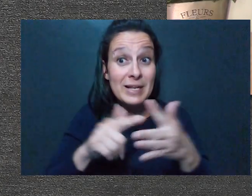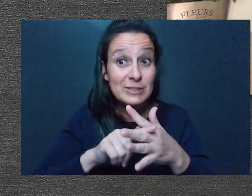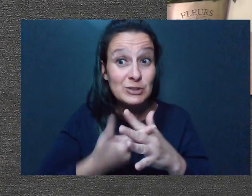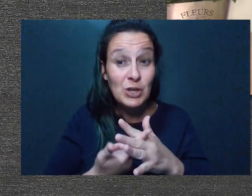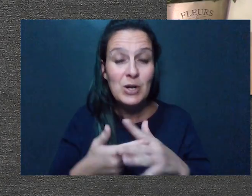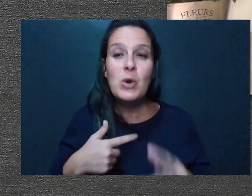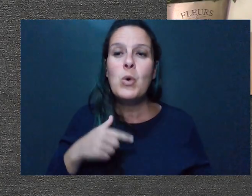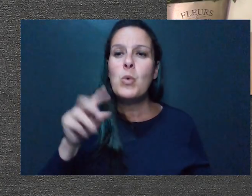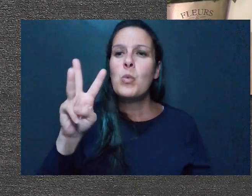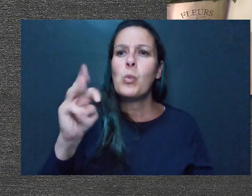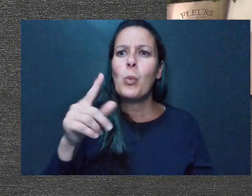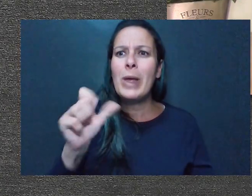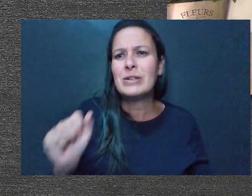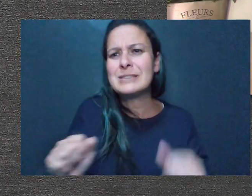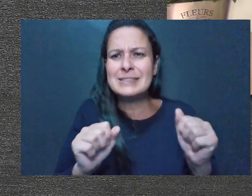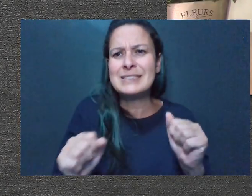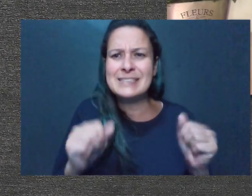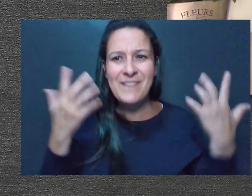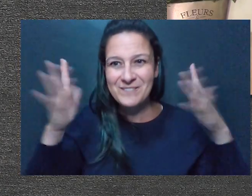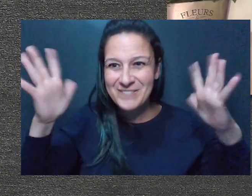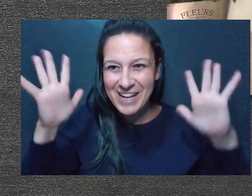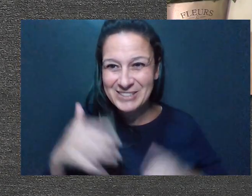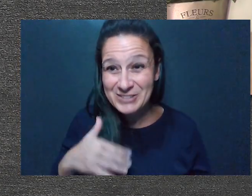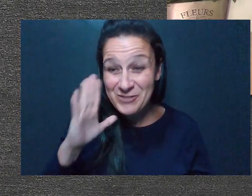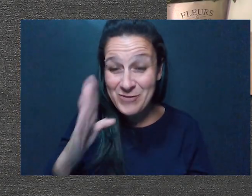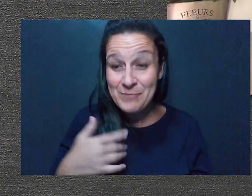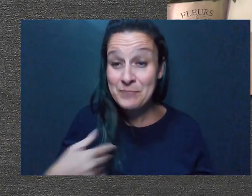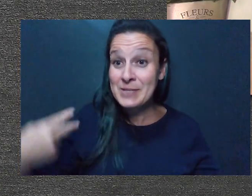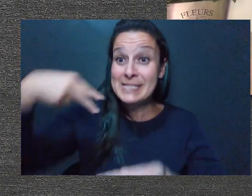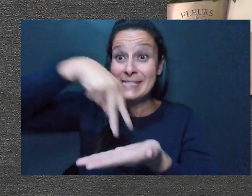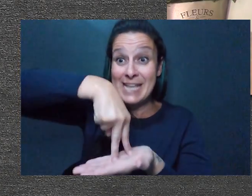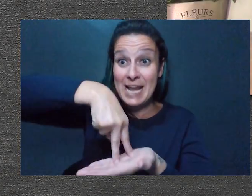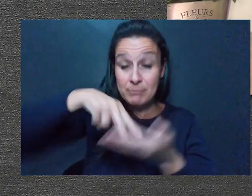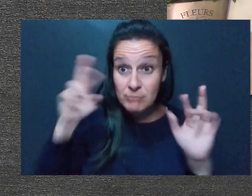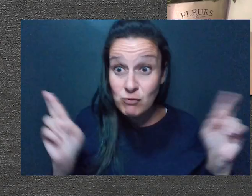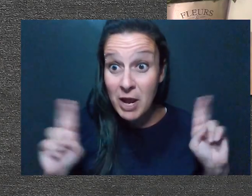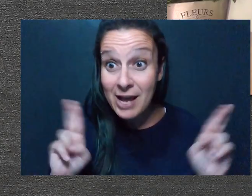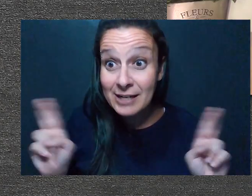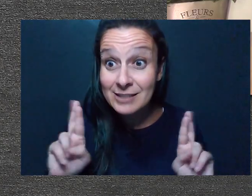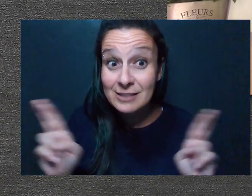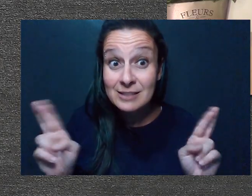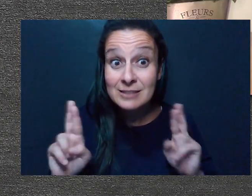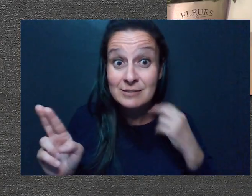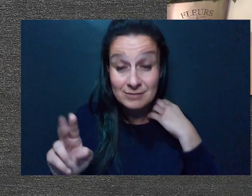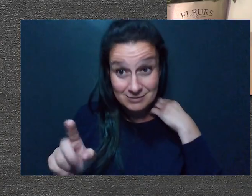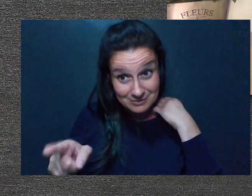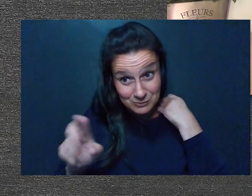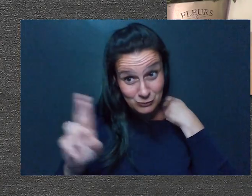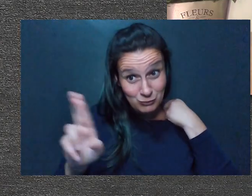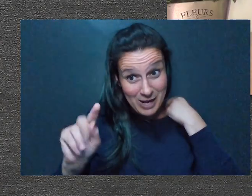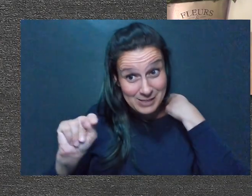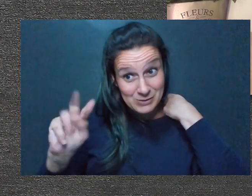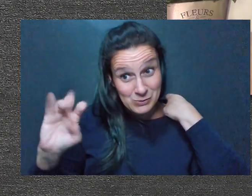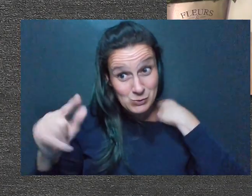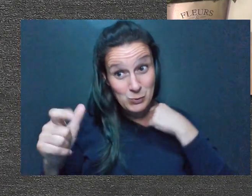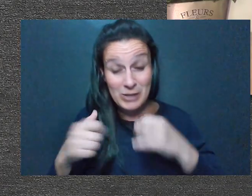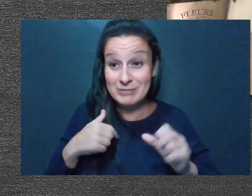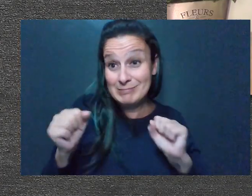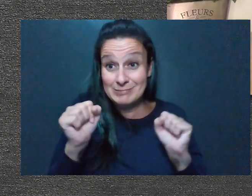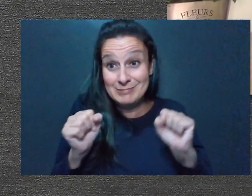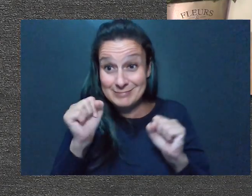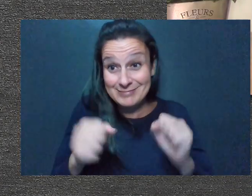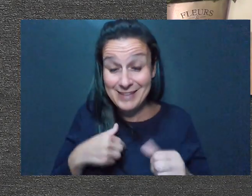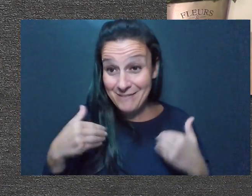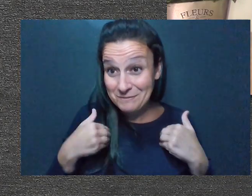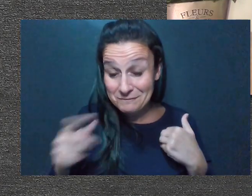wiggles out. Are you ready? All right, stand up. Here we go. Are you ready? Because you've got some wiggles today, don't you? He does. Are you